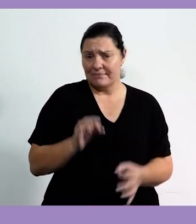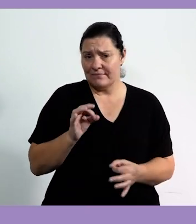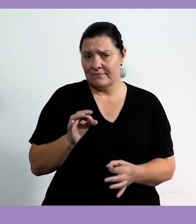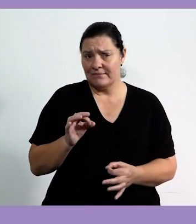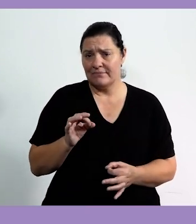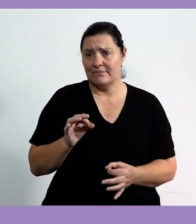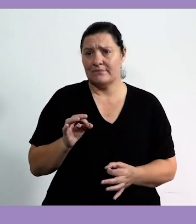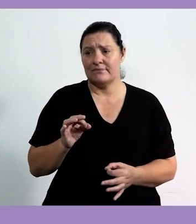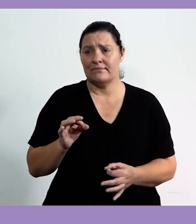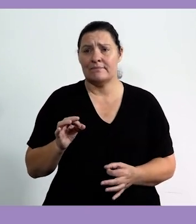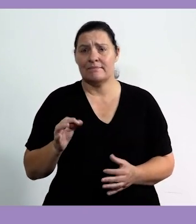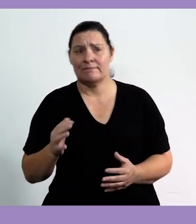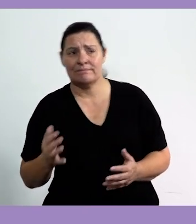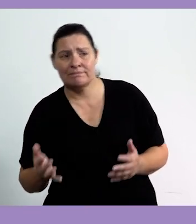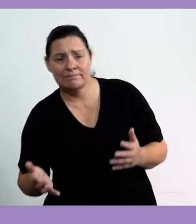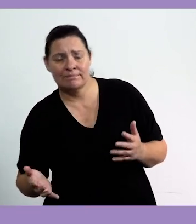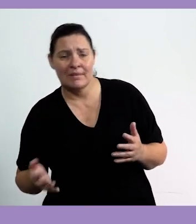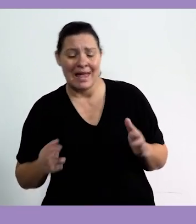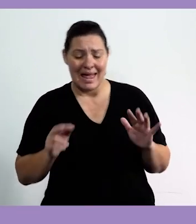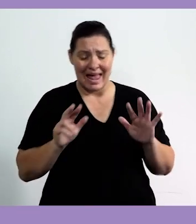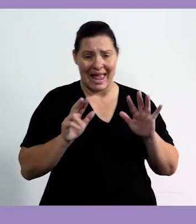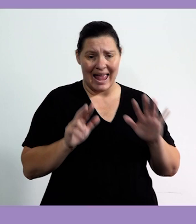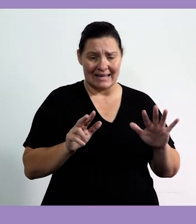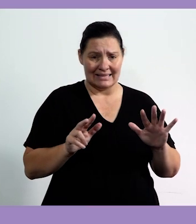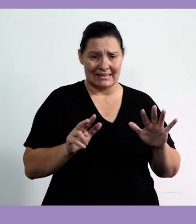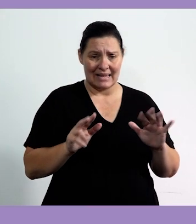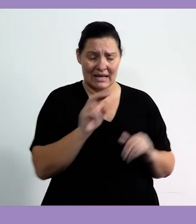going to take this